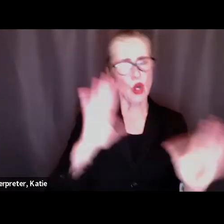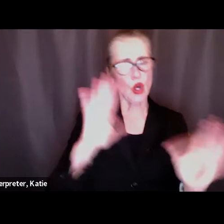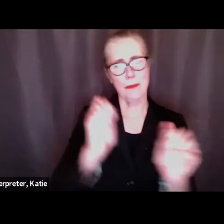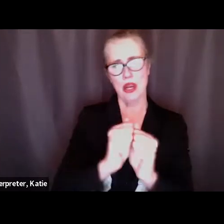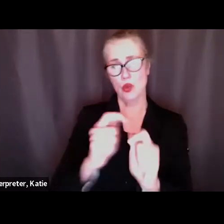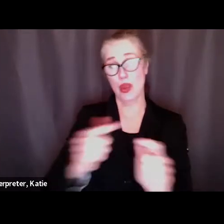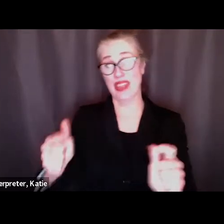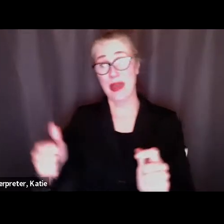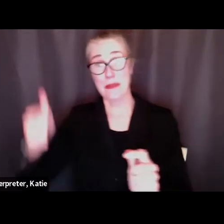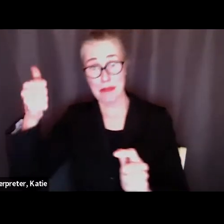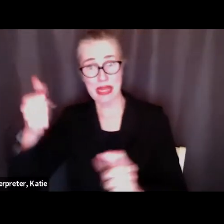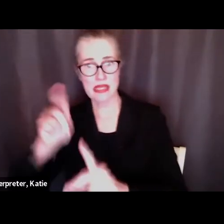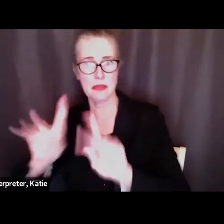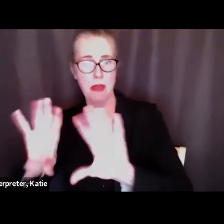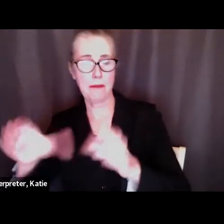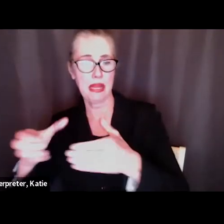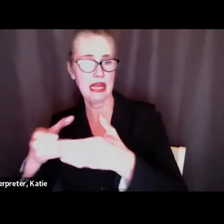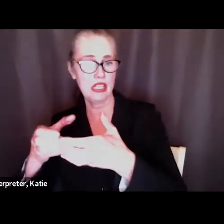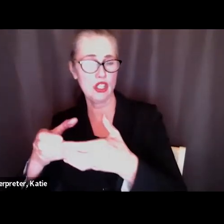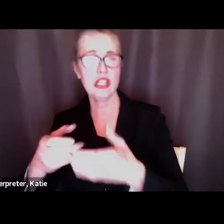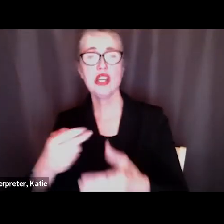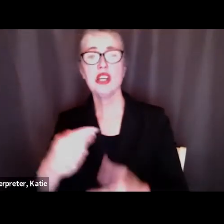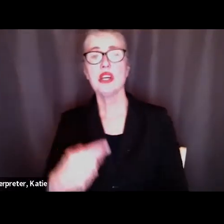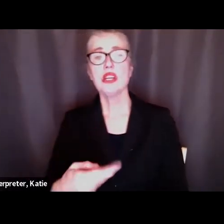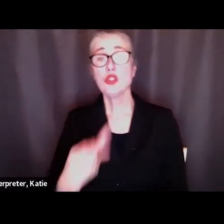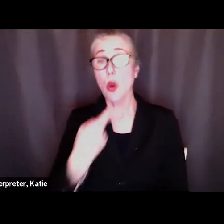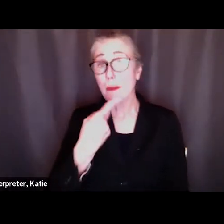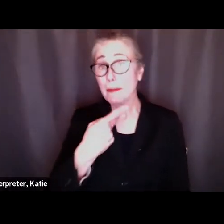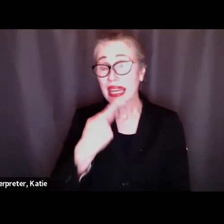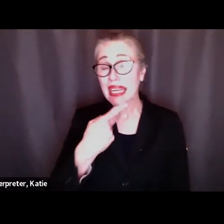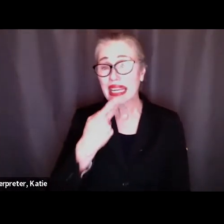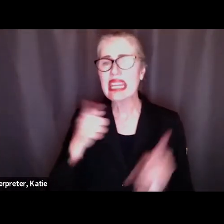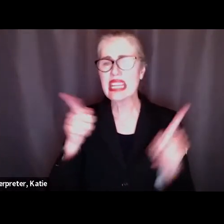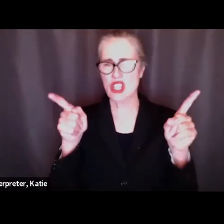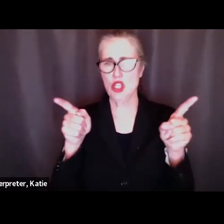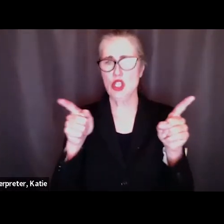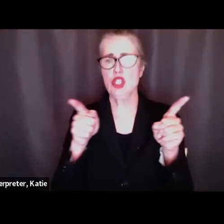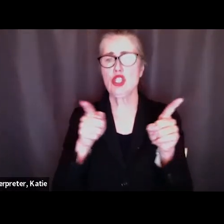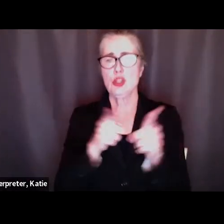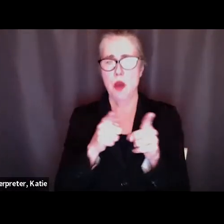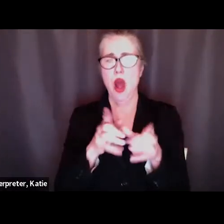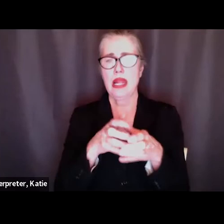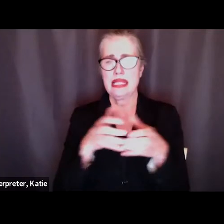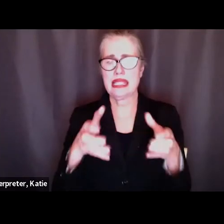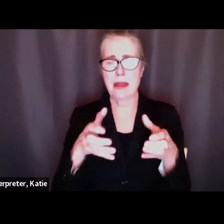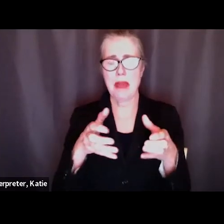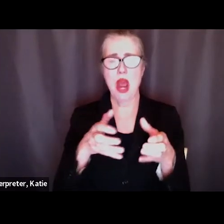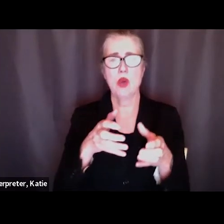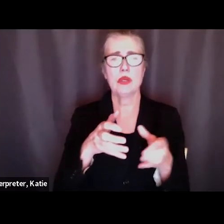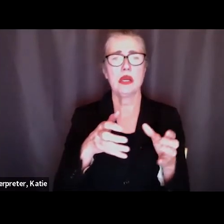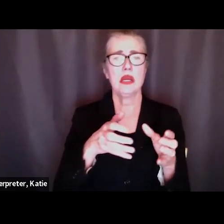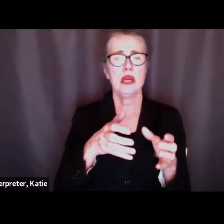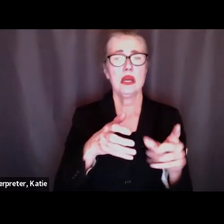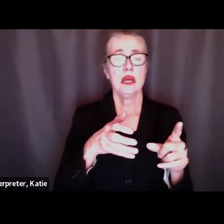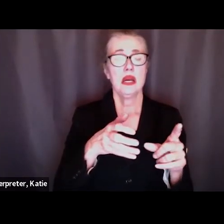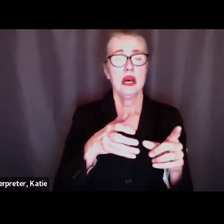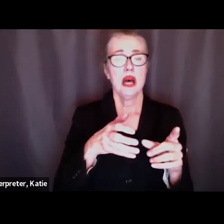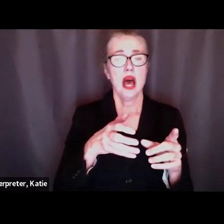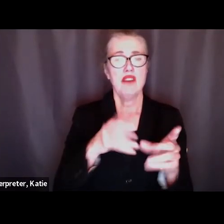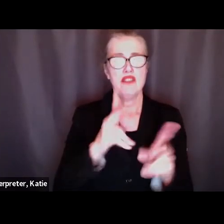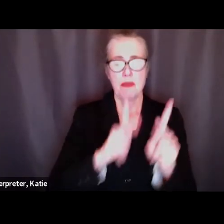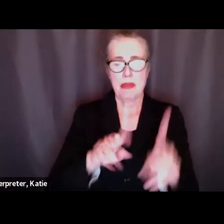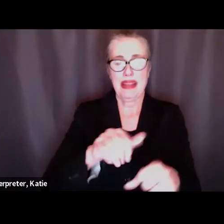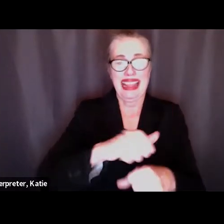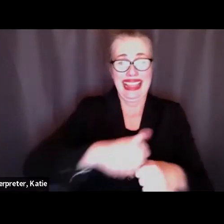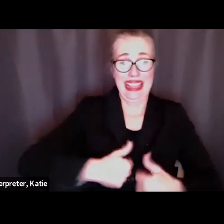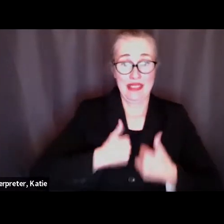this here you can see that the pink is the smallest density and then the blue down in the city is